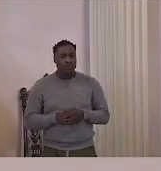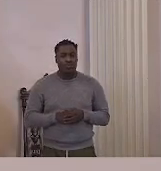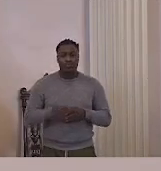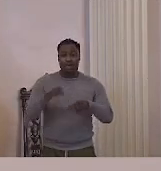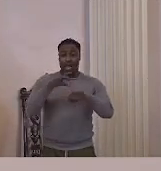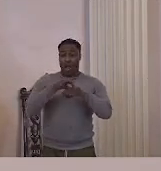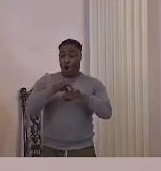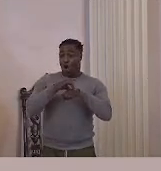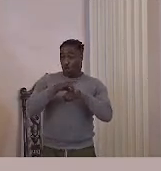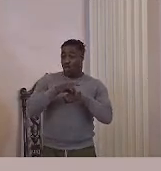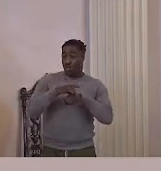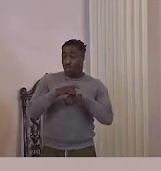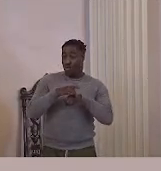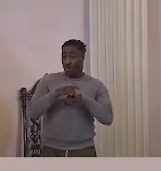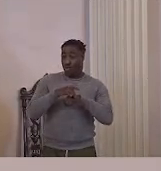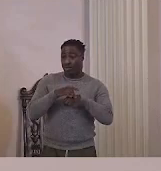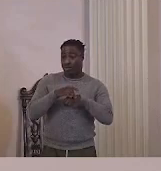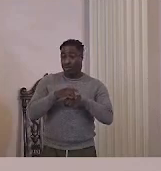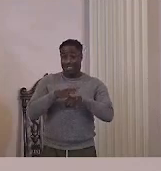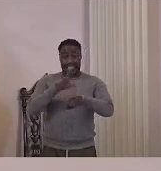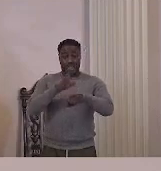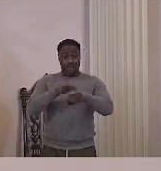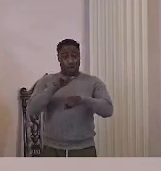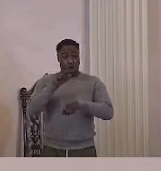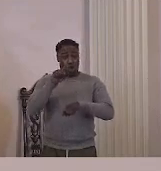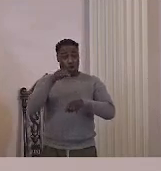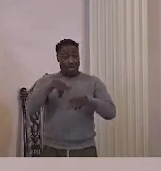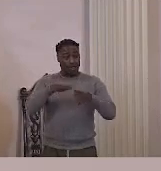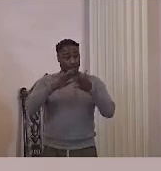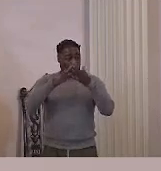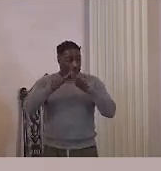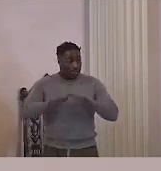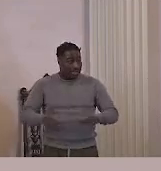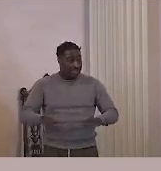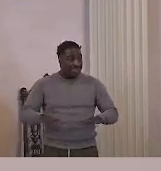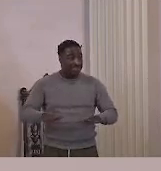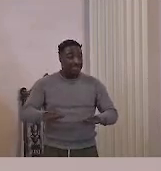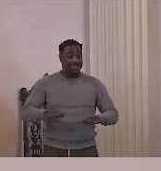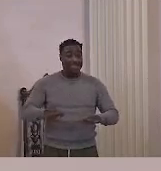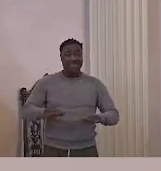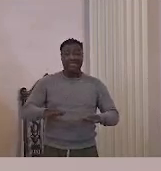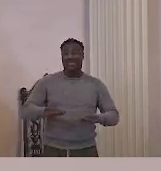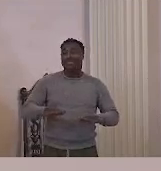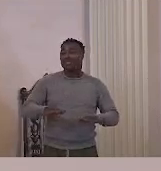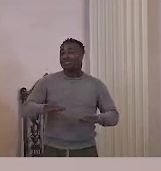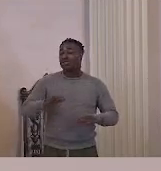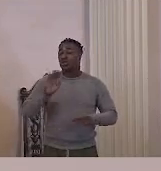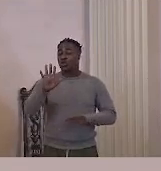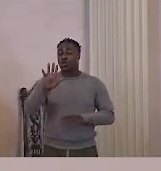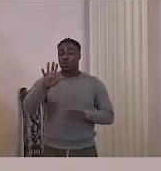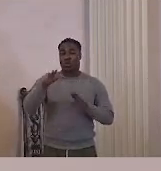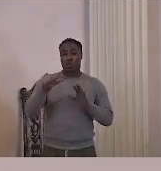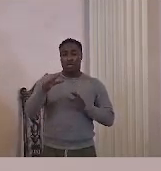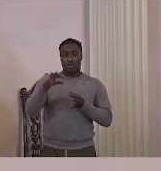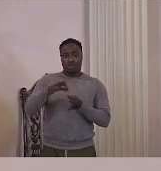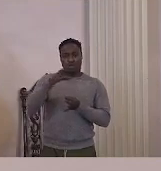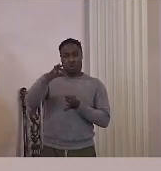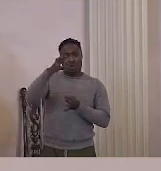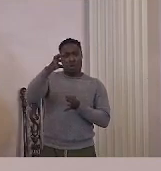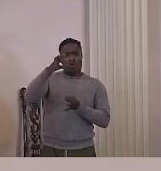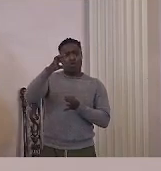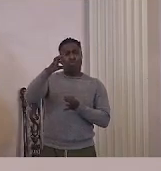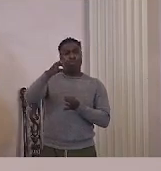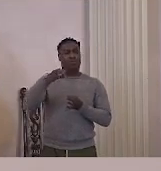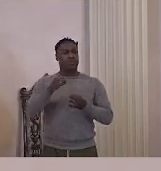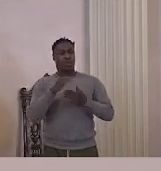Planet Earth is calling you into the peace of wild things, your kindred,